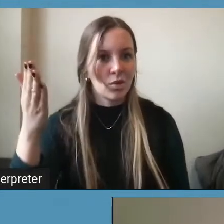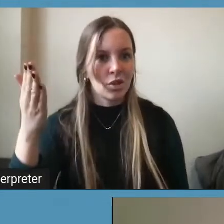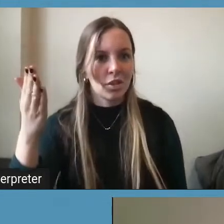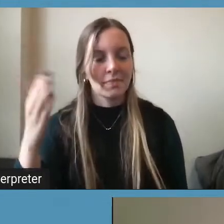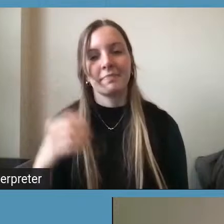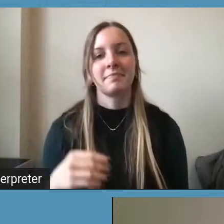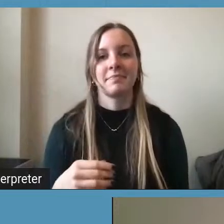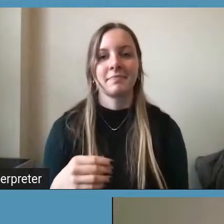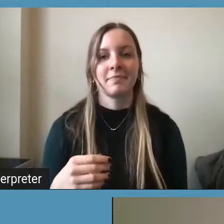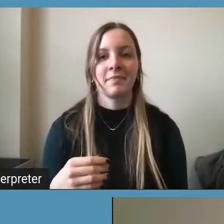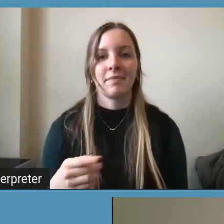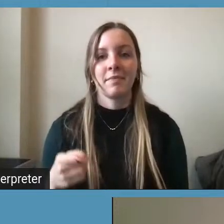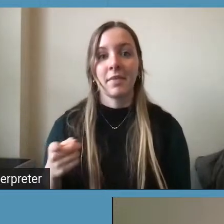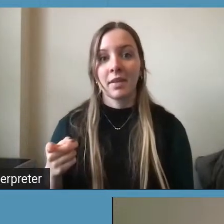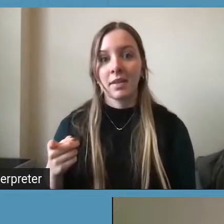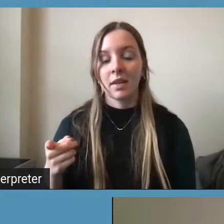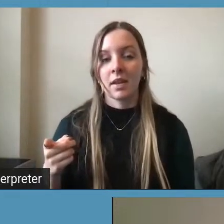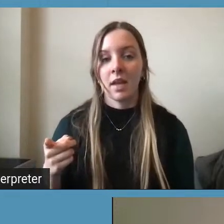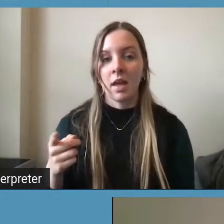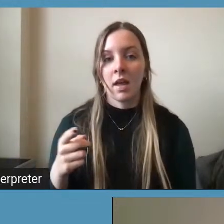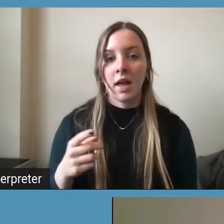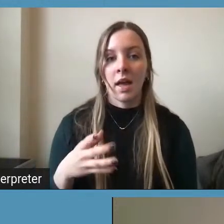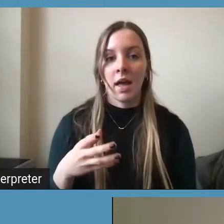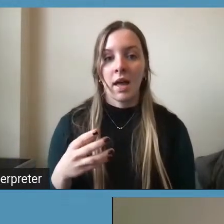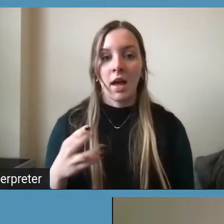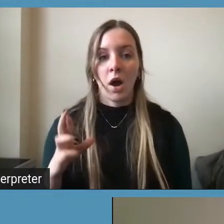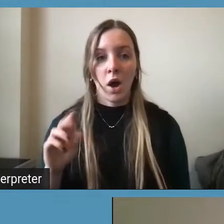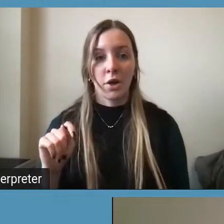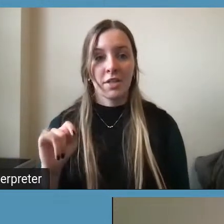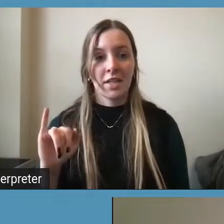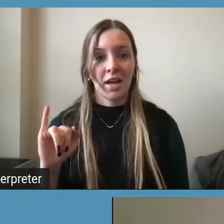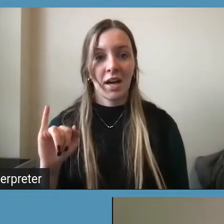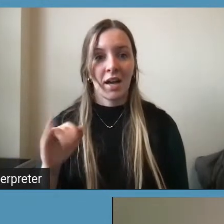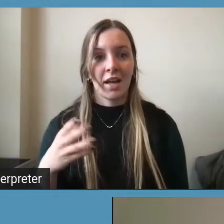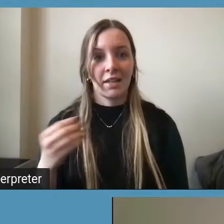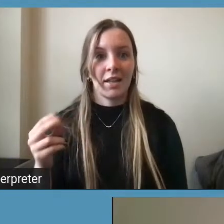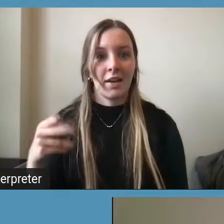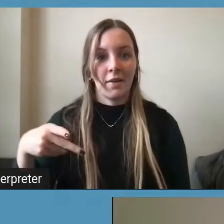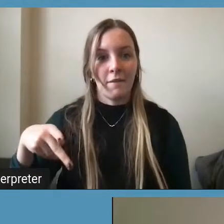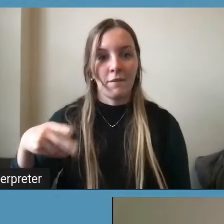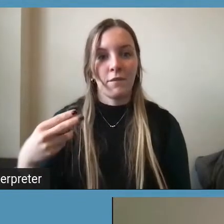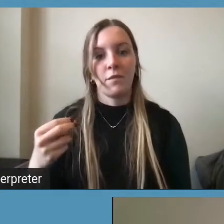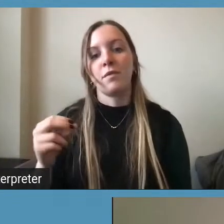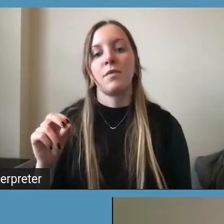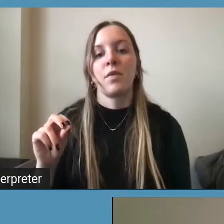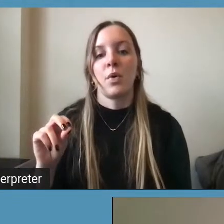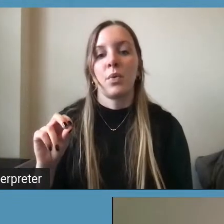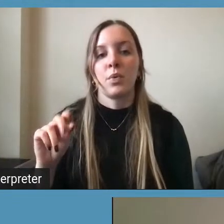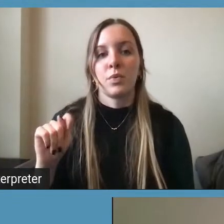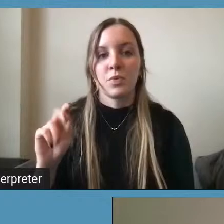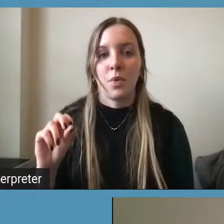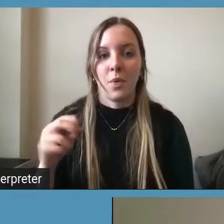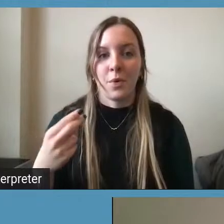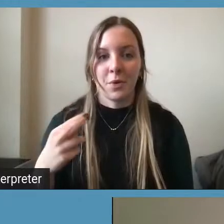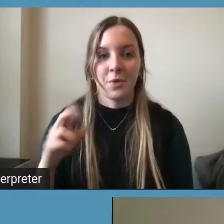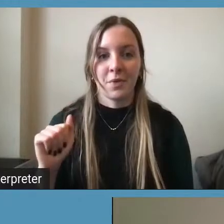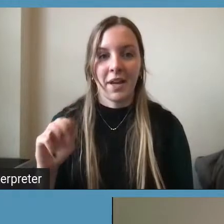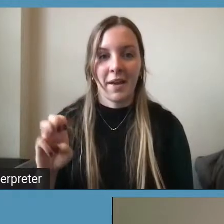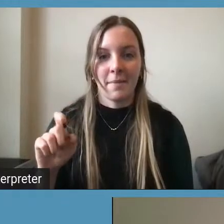together technologically at some point, or do they now? So what's happening in the upcoming generations?